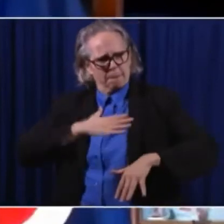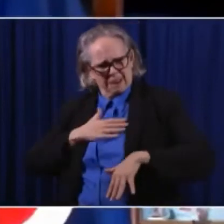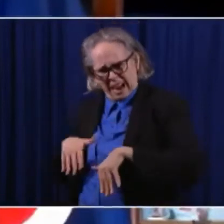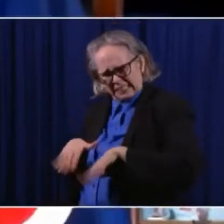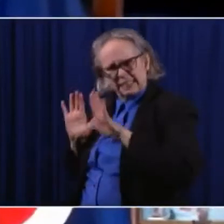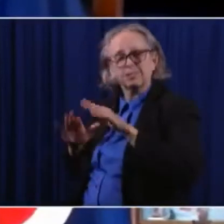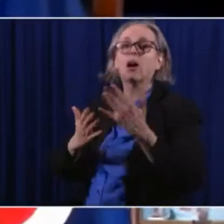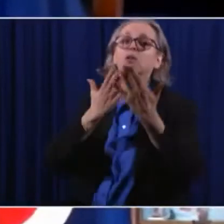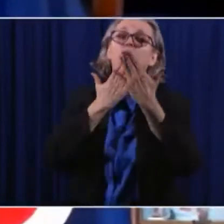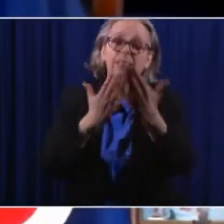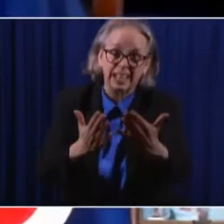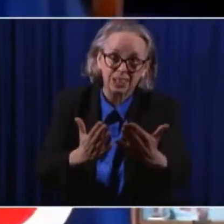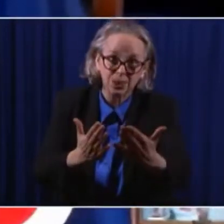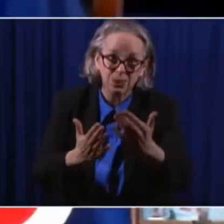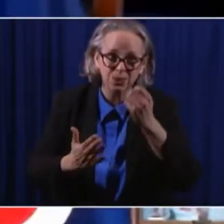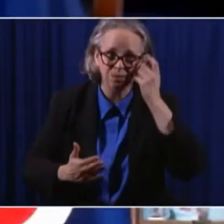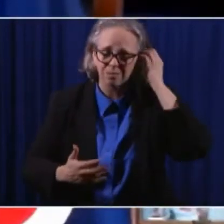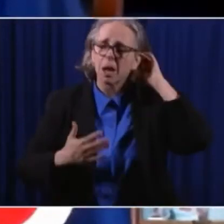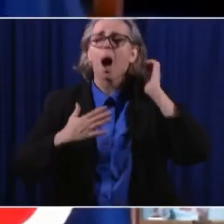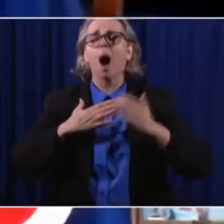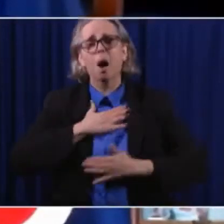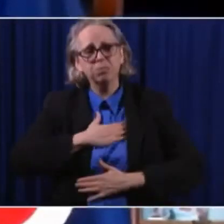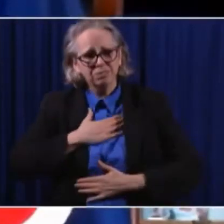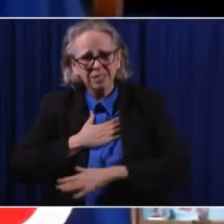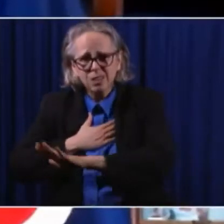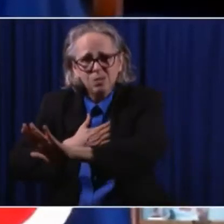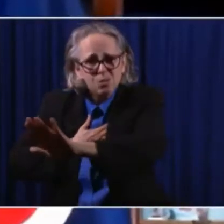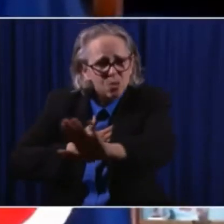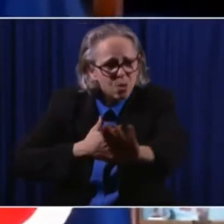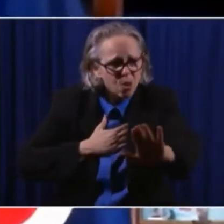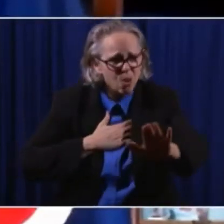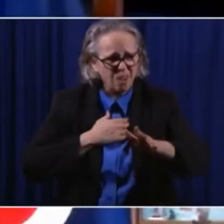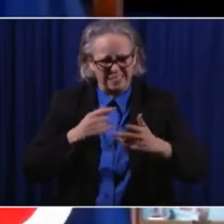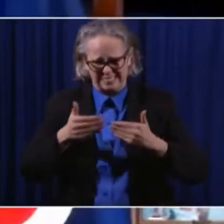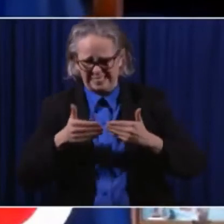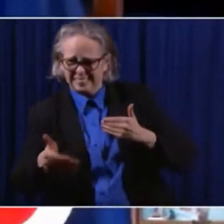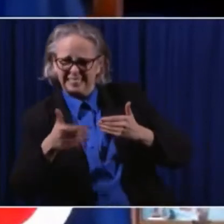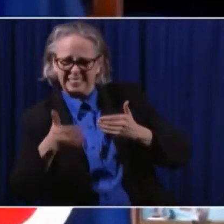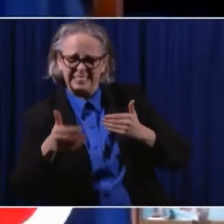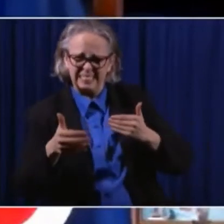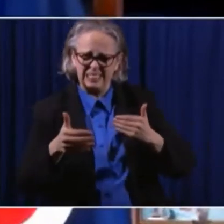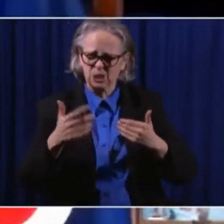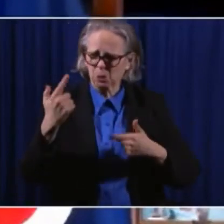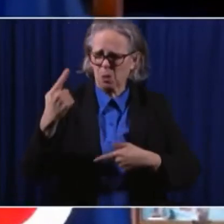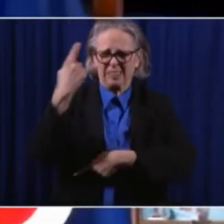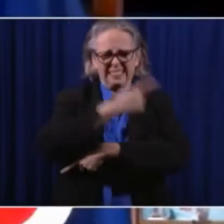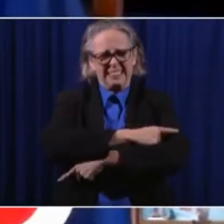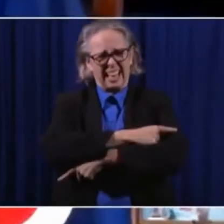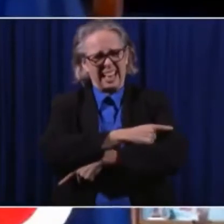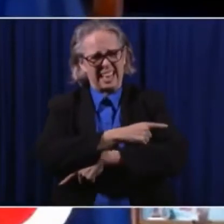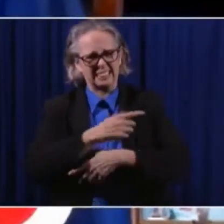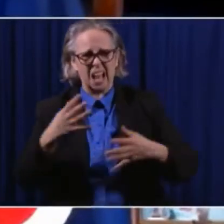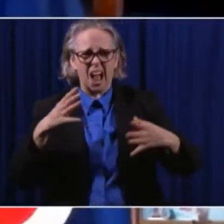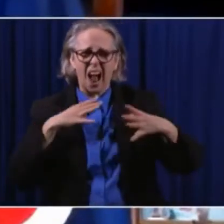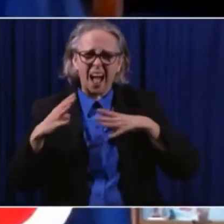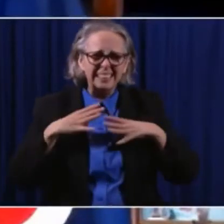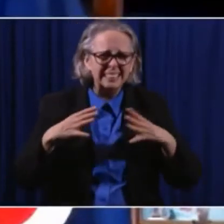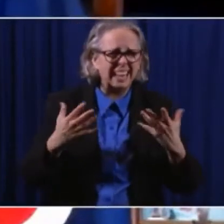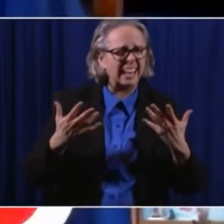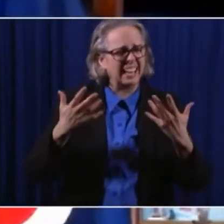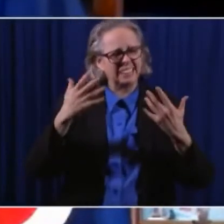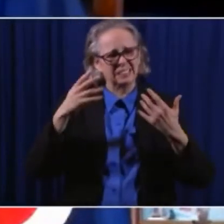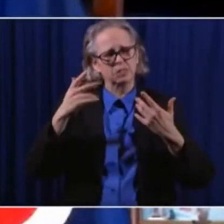families over this holiday season and during the next 21 days. But we're going to get through it. We